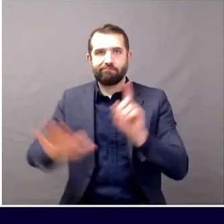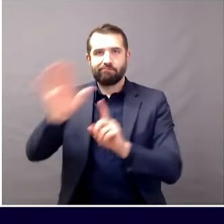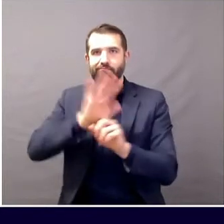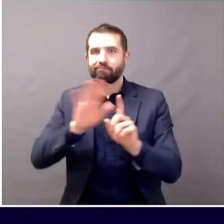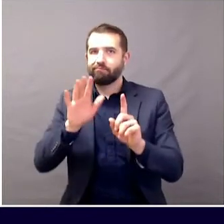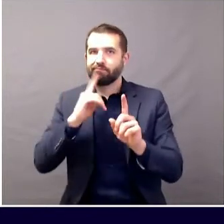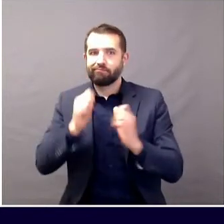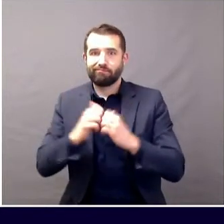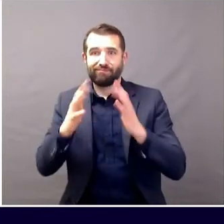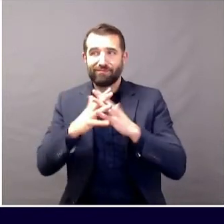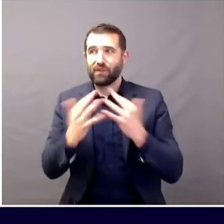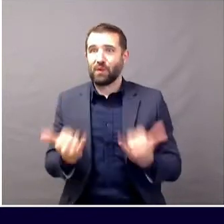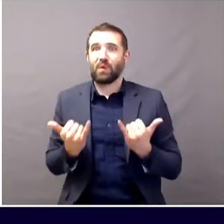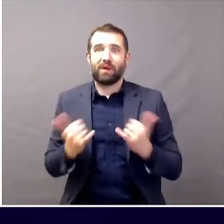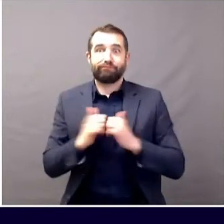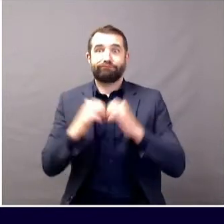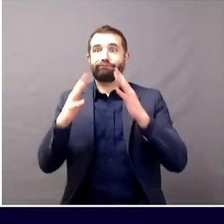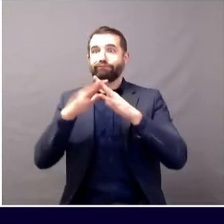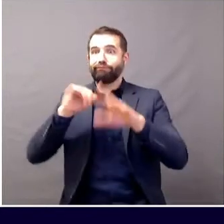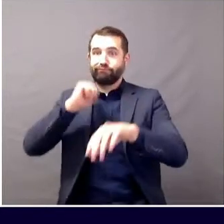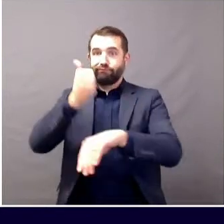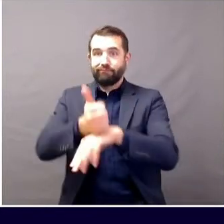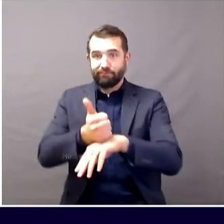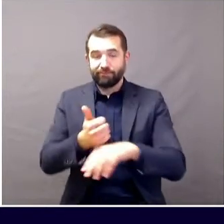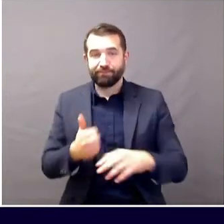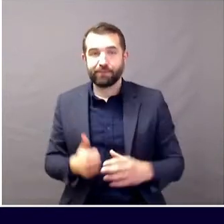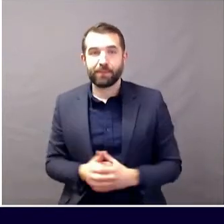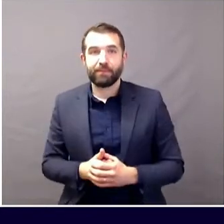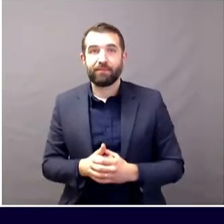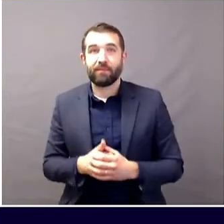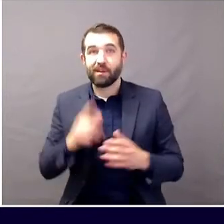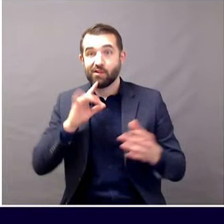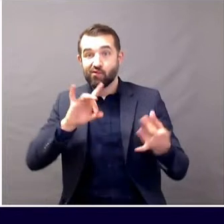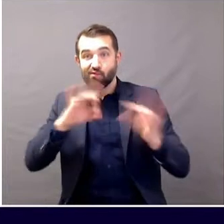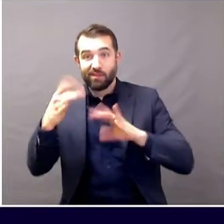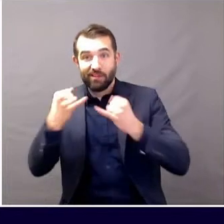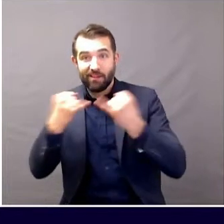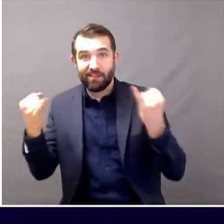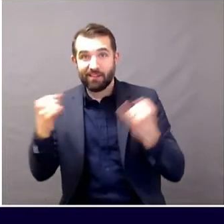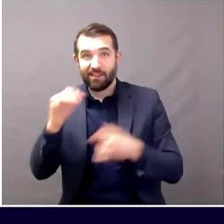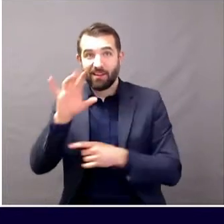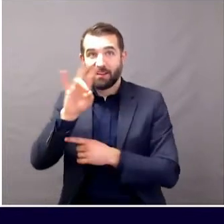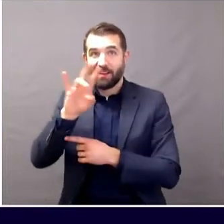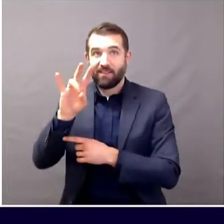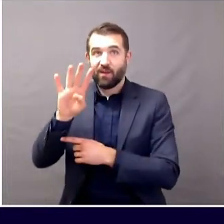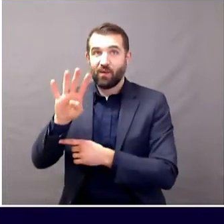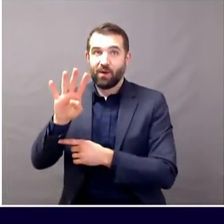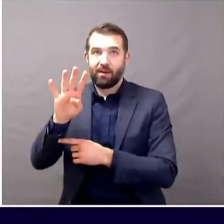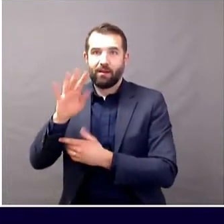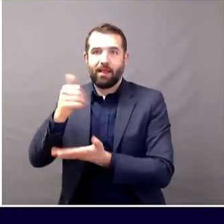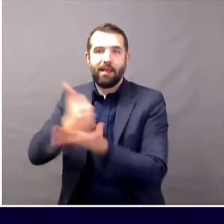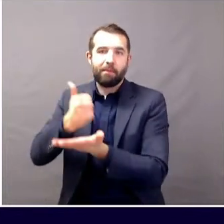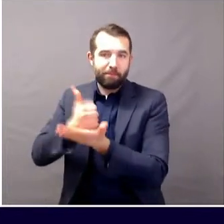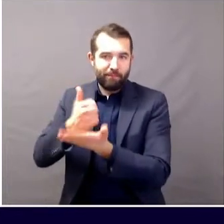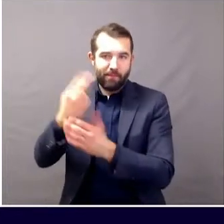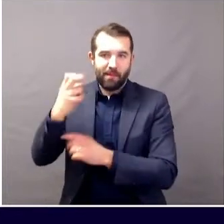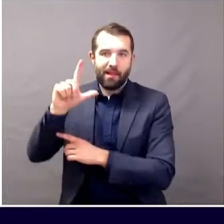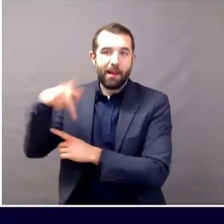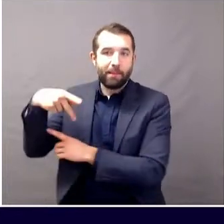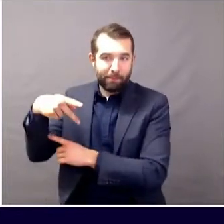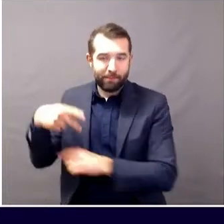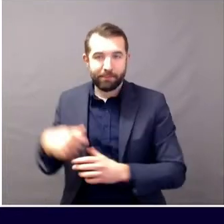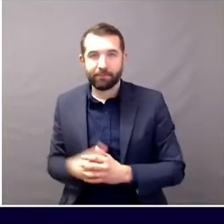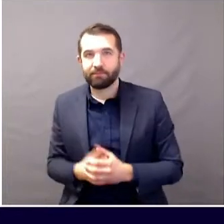So with that, I'll just remind people the crisis line is still available. While it has seen an increase in volume, which suggests that people